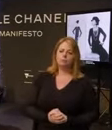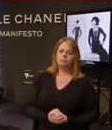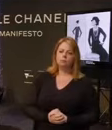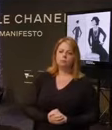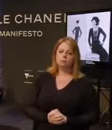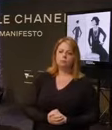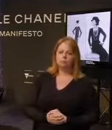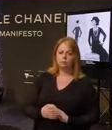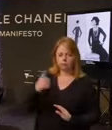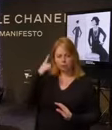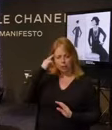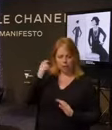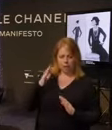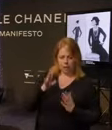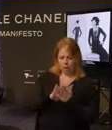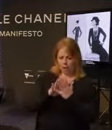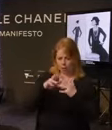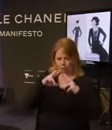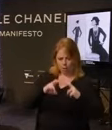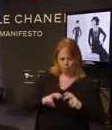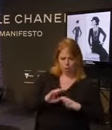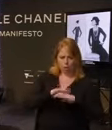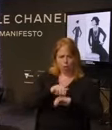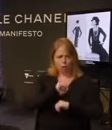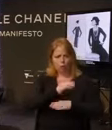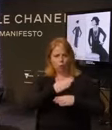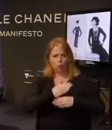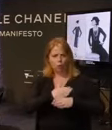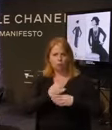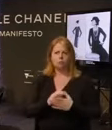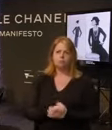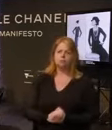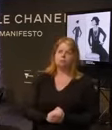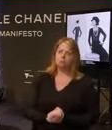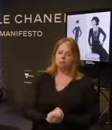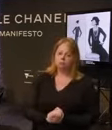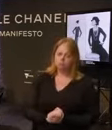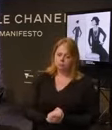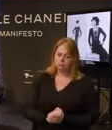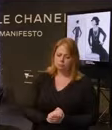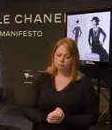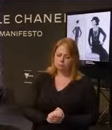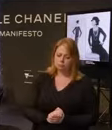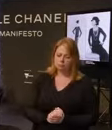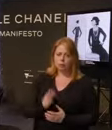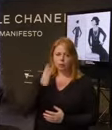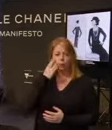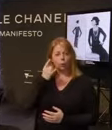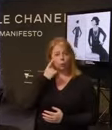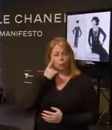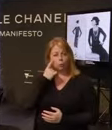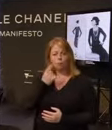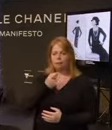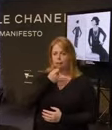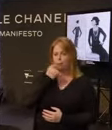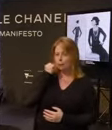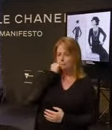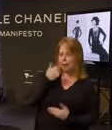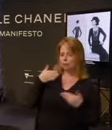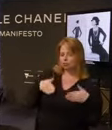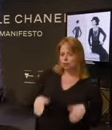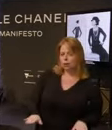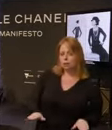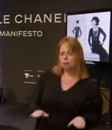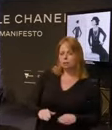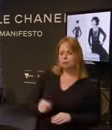of the dissemination of her work and her ideas, isn't it? Well, when you look at the little black dress, I mean, we know that probably for the